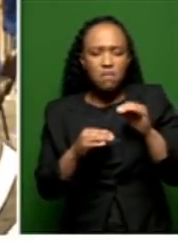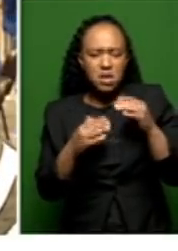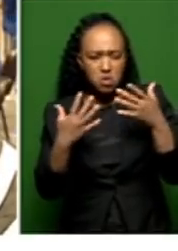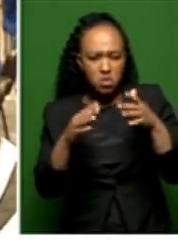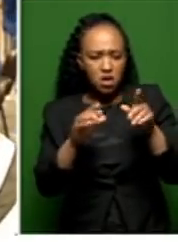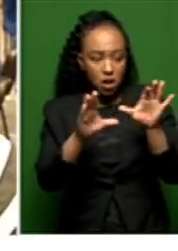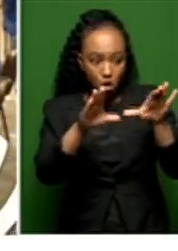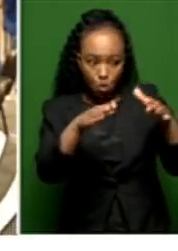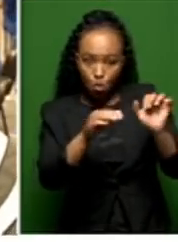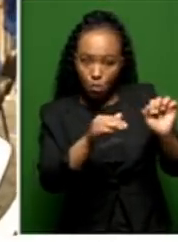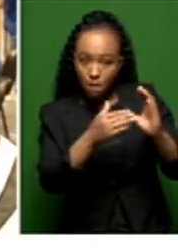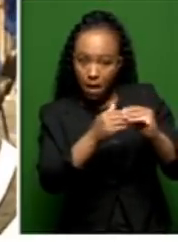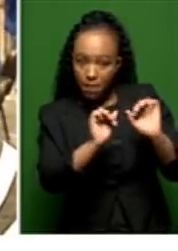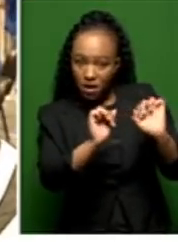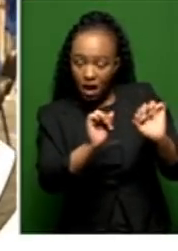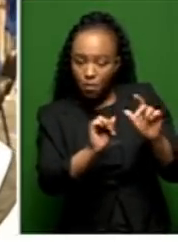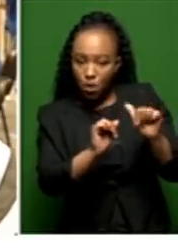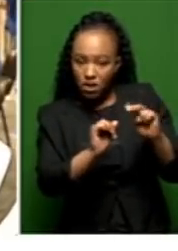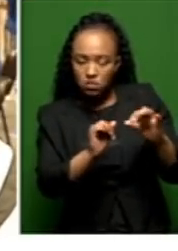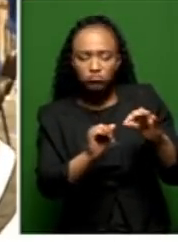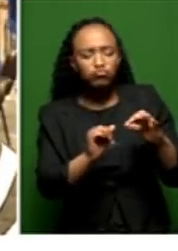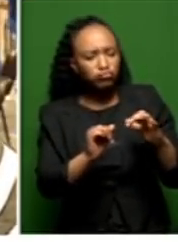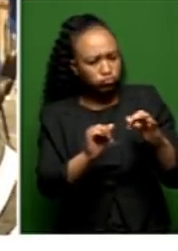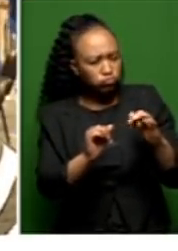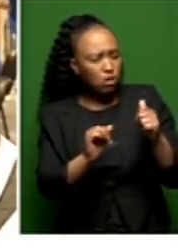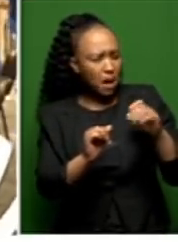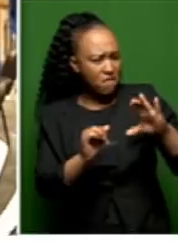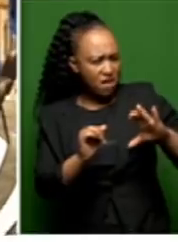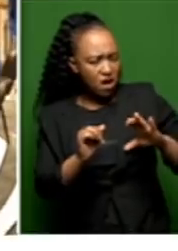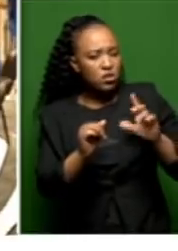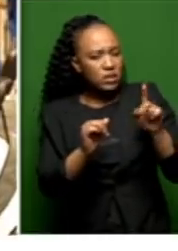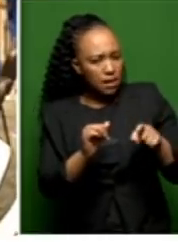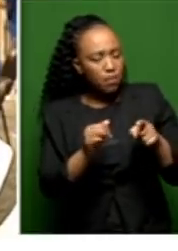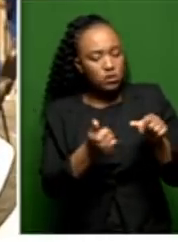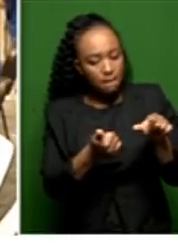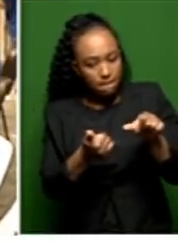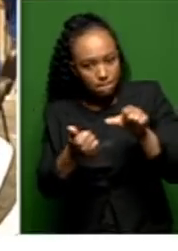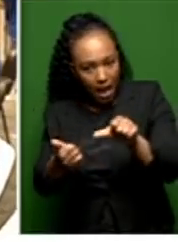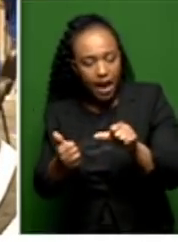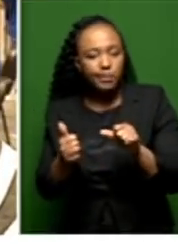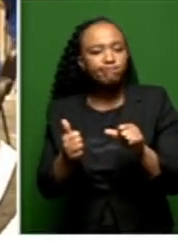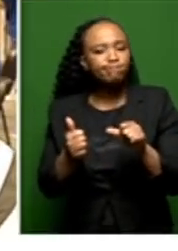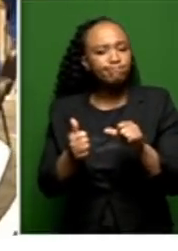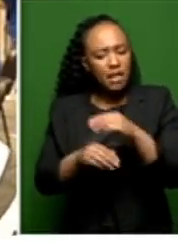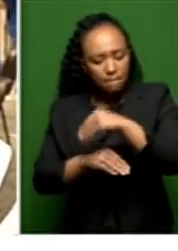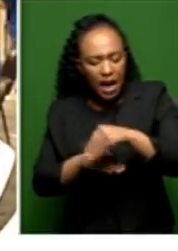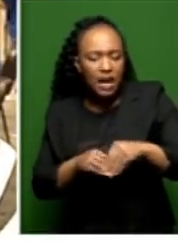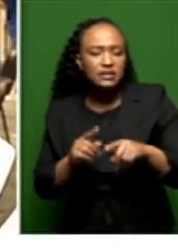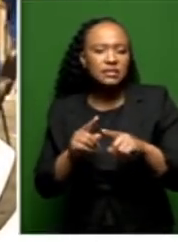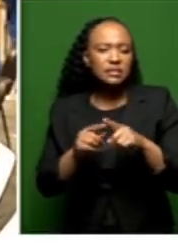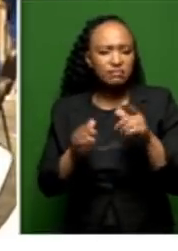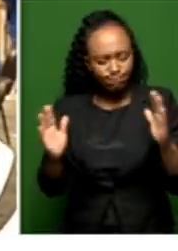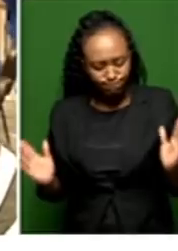group of cadres. And what they were supposed to do was to plow back. What they were supposed to do was to make the